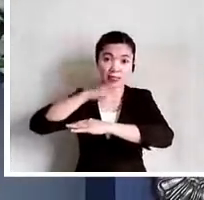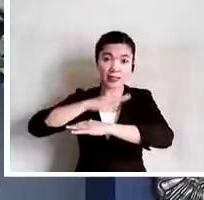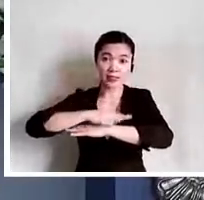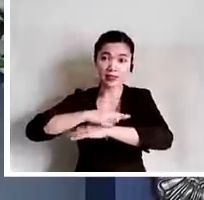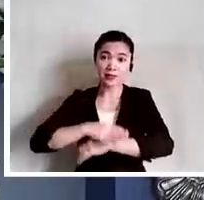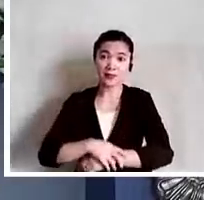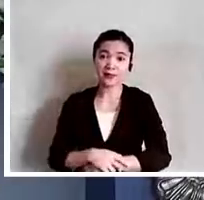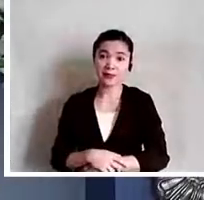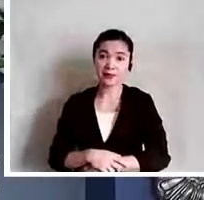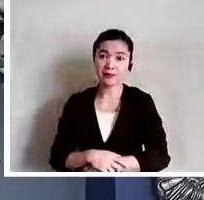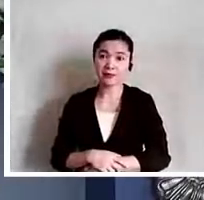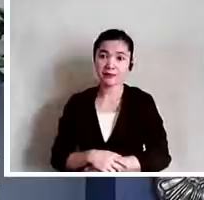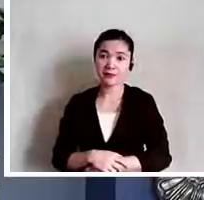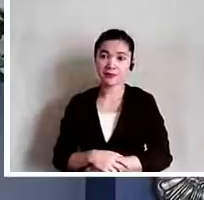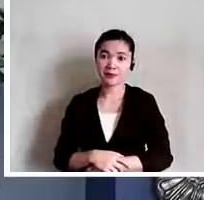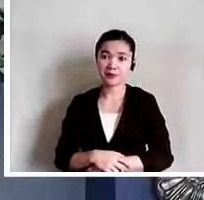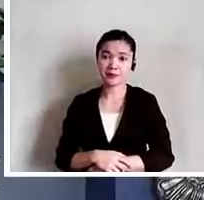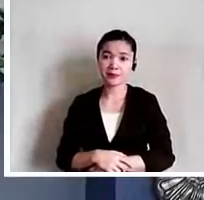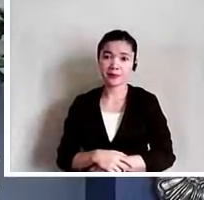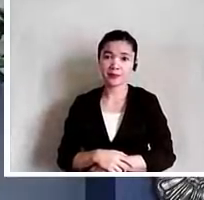Please all stand.